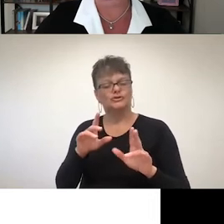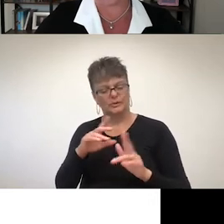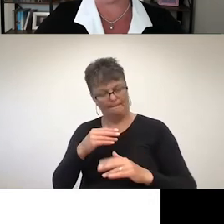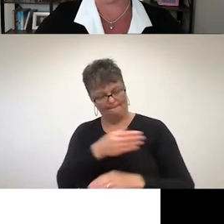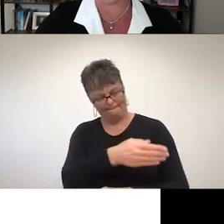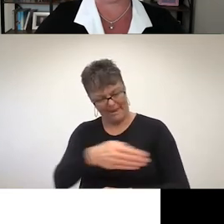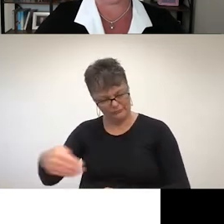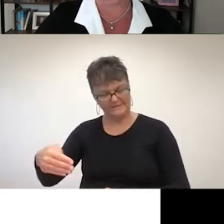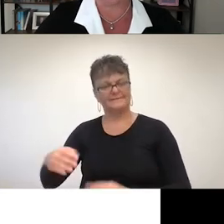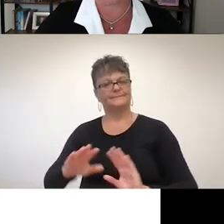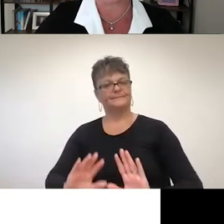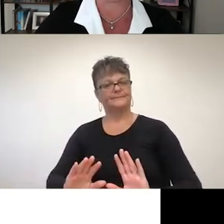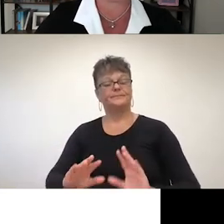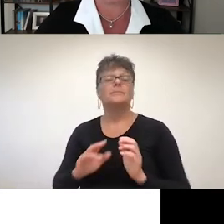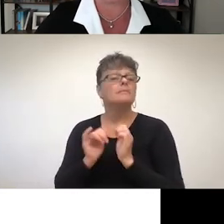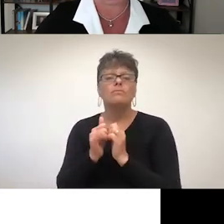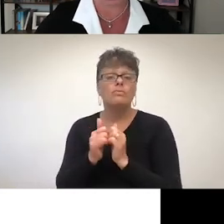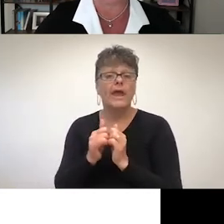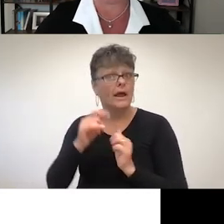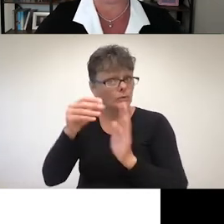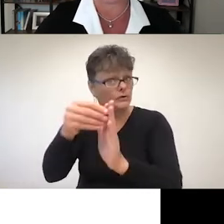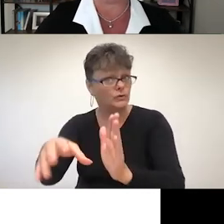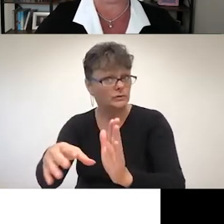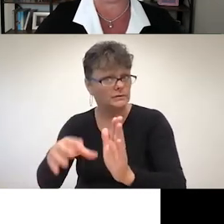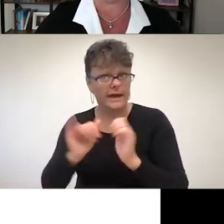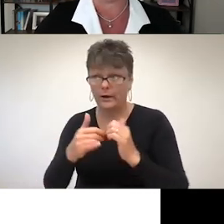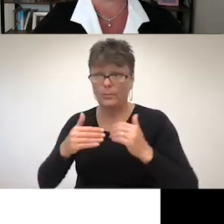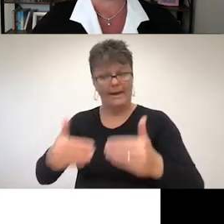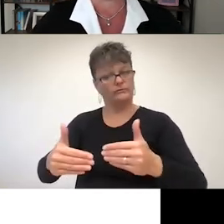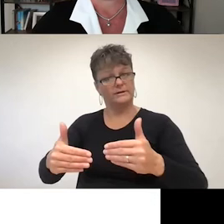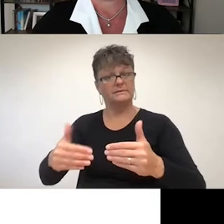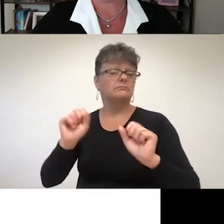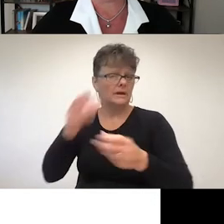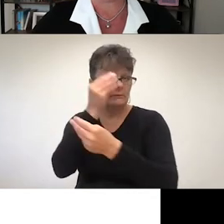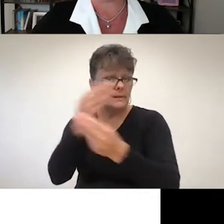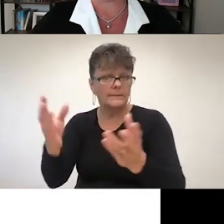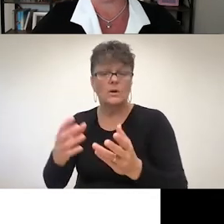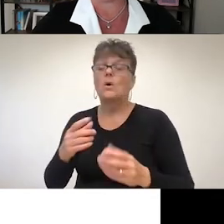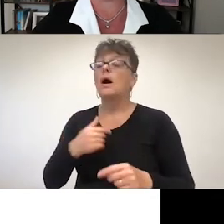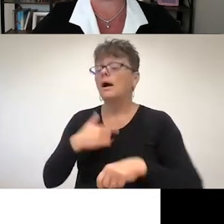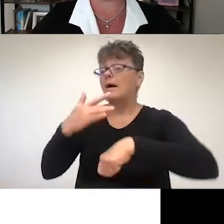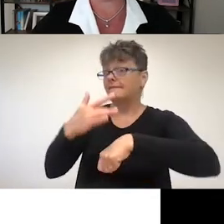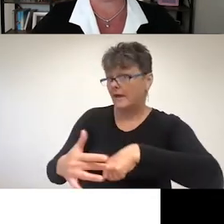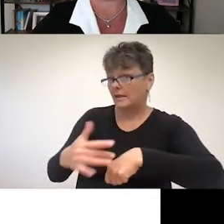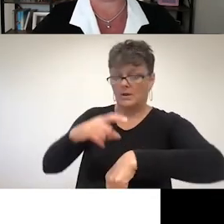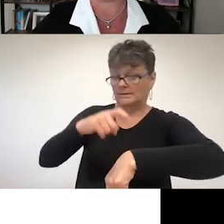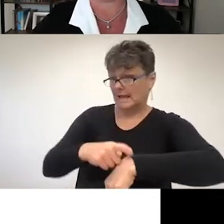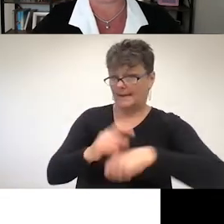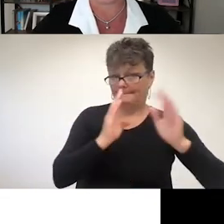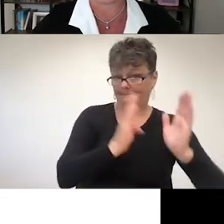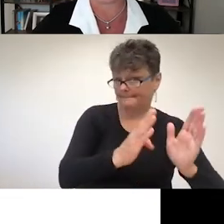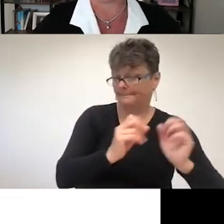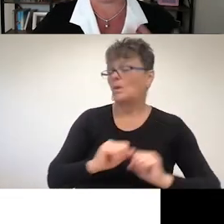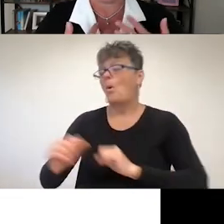of the ways that we can do that with our students is to communicate our availability. Partly, we have such an instant